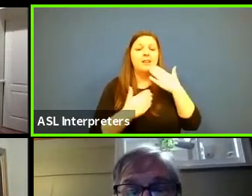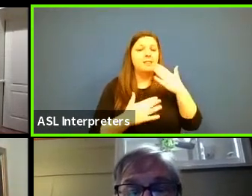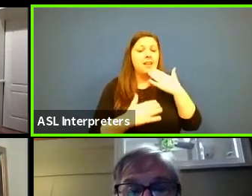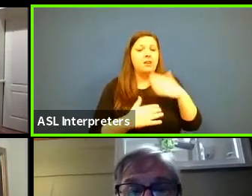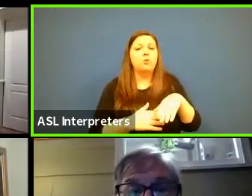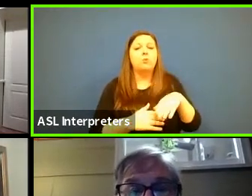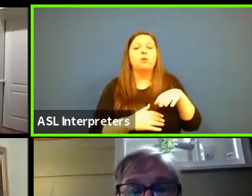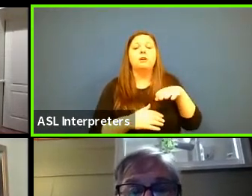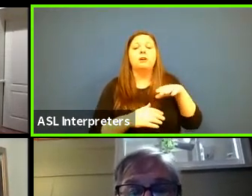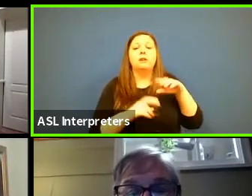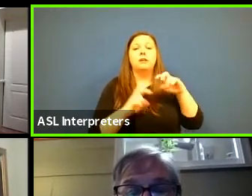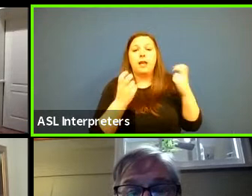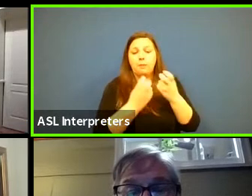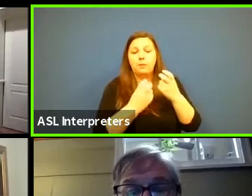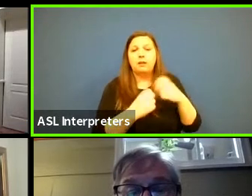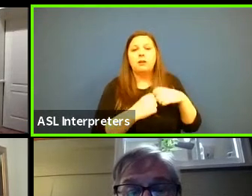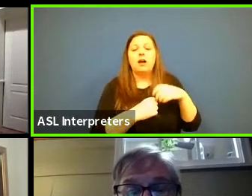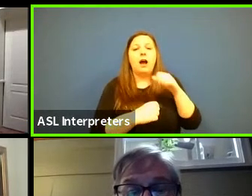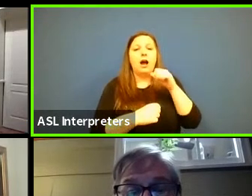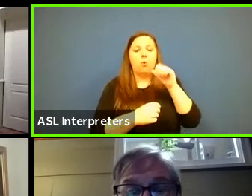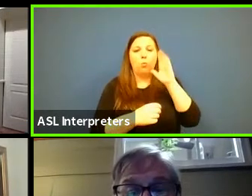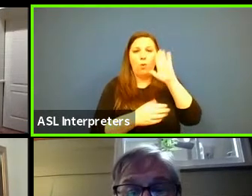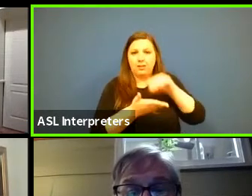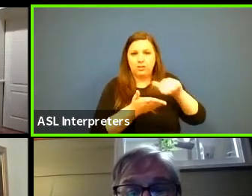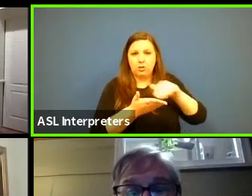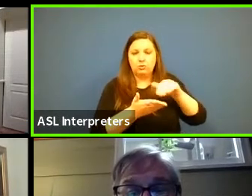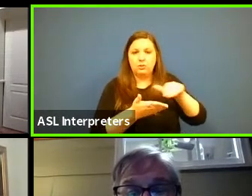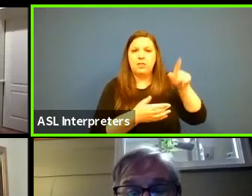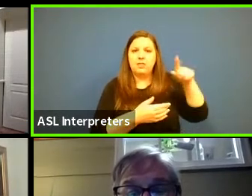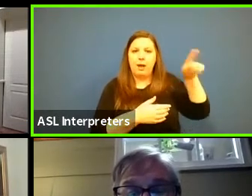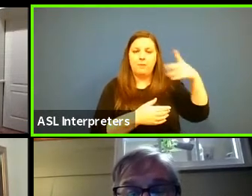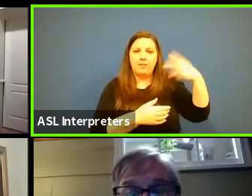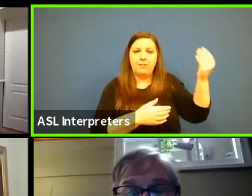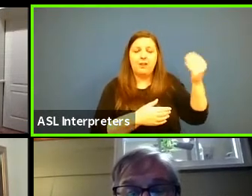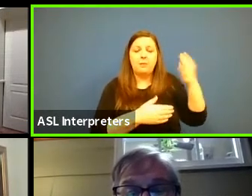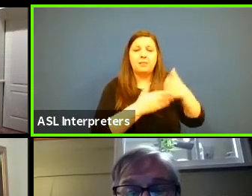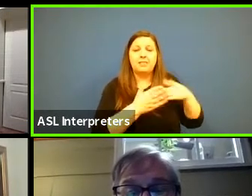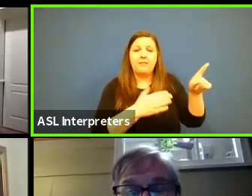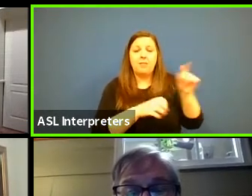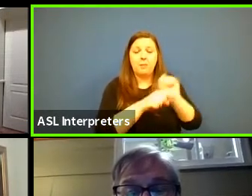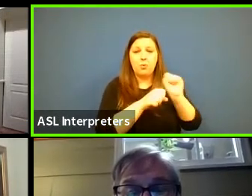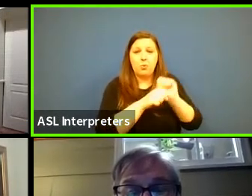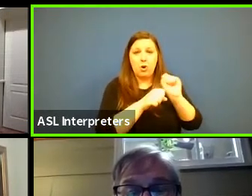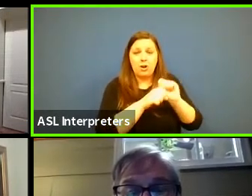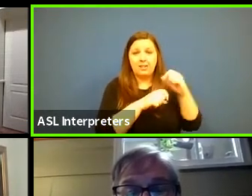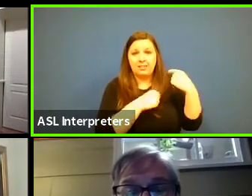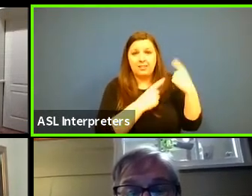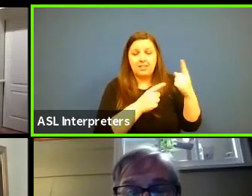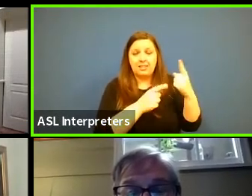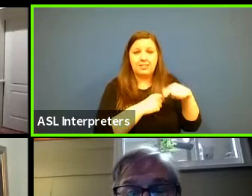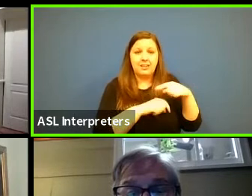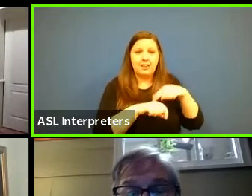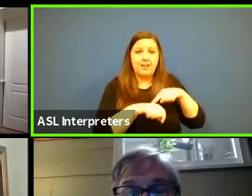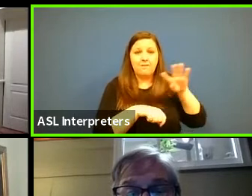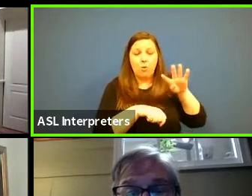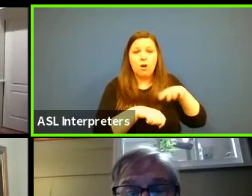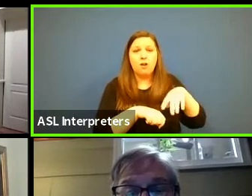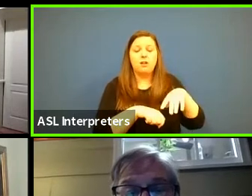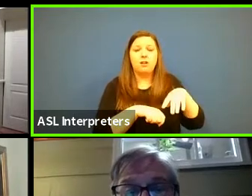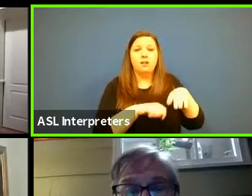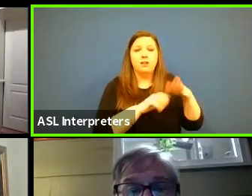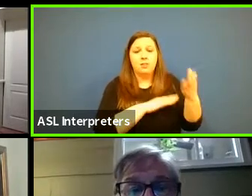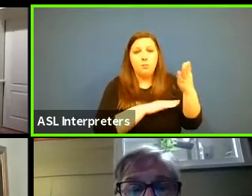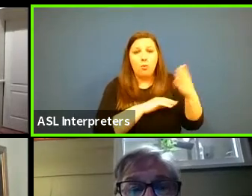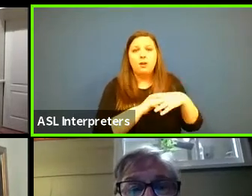them because if you all didn't realize, some of them have been working since like 4 o'clock, monitoring trees down and power lines down. And